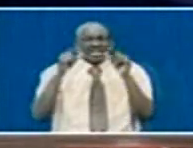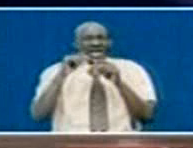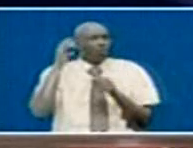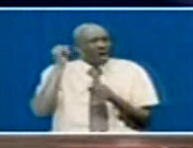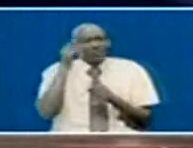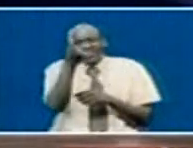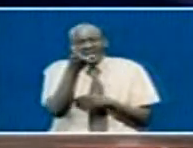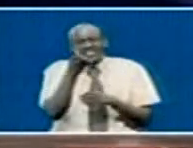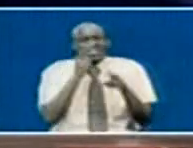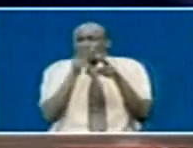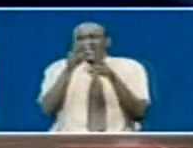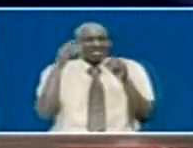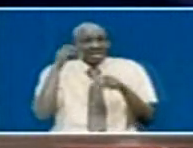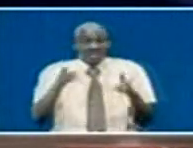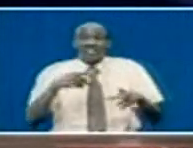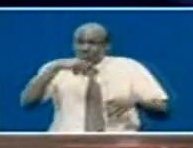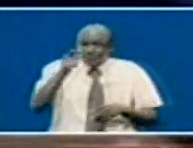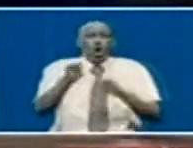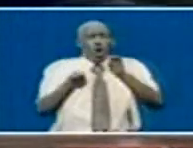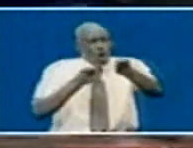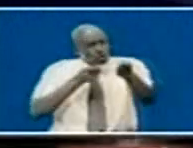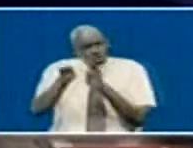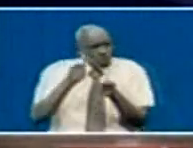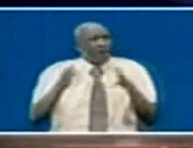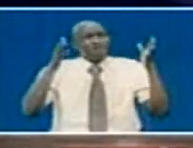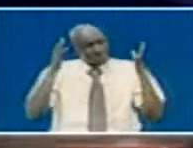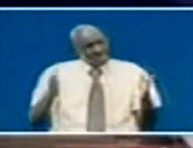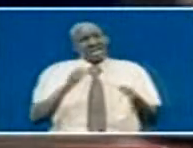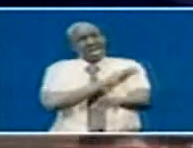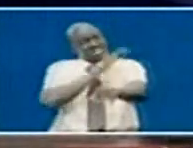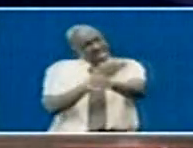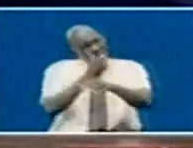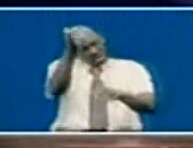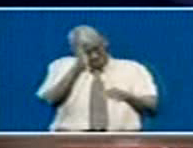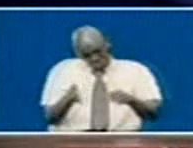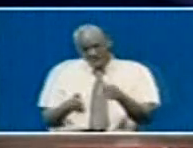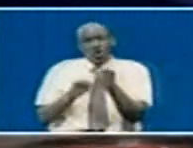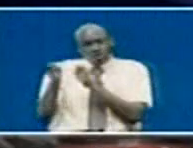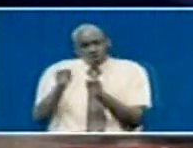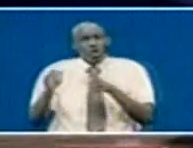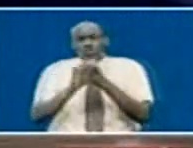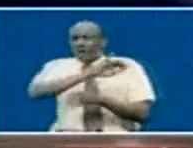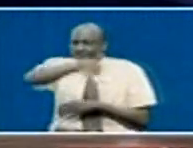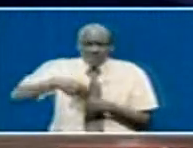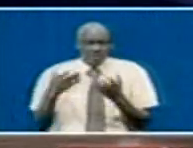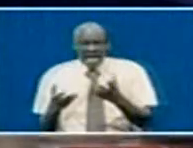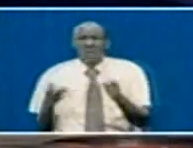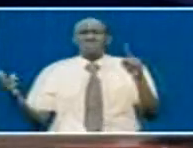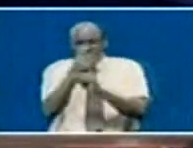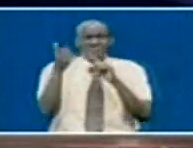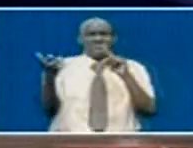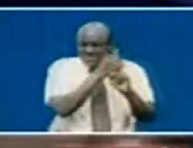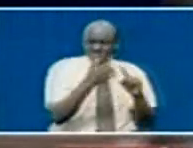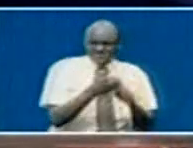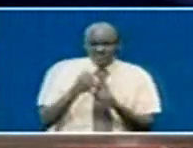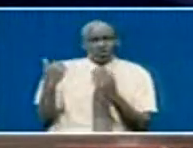can literally controlling a wide swathe of Nigeria and into Cameroon, kidnapping people left, right,